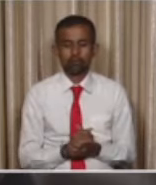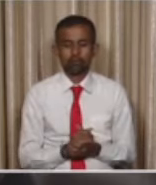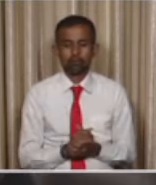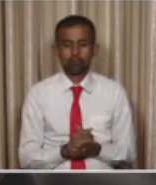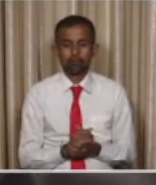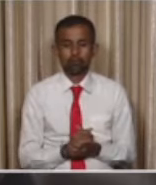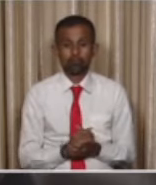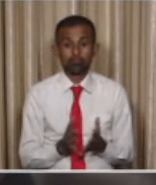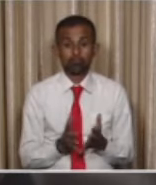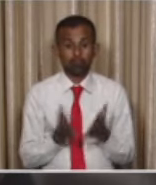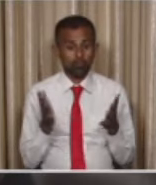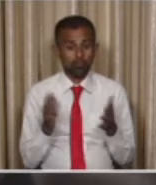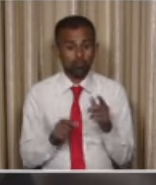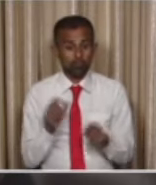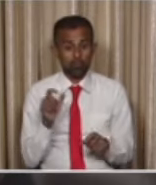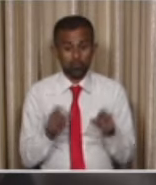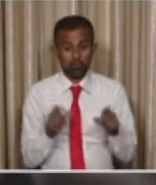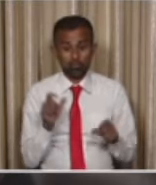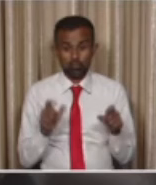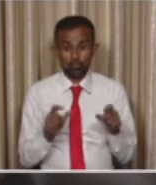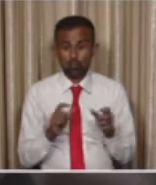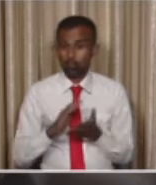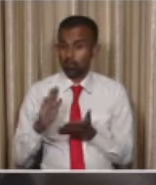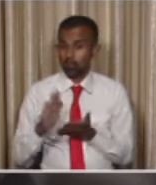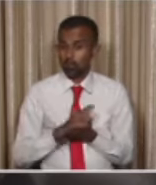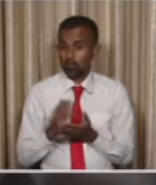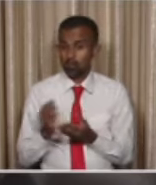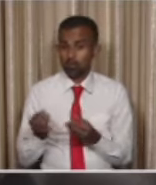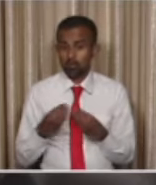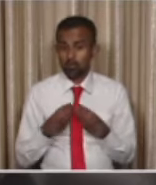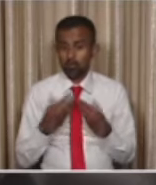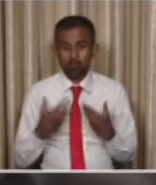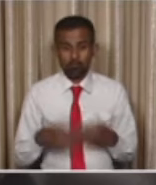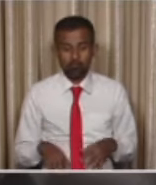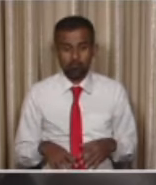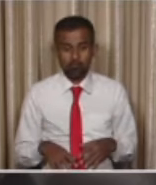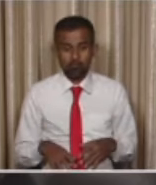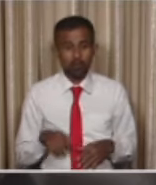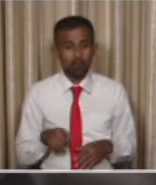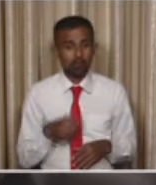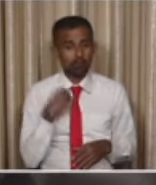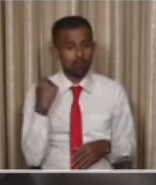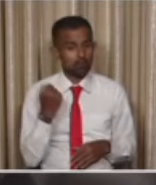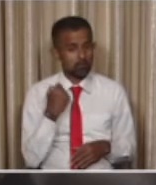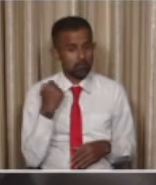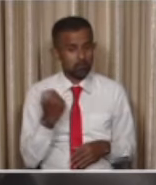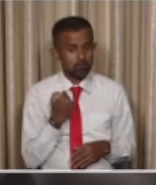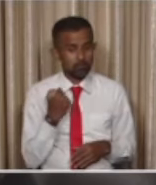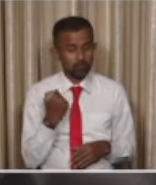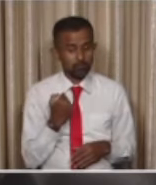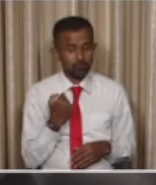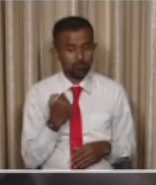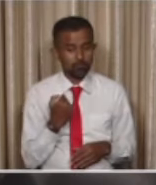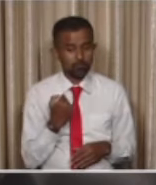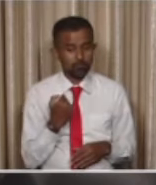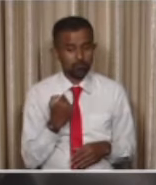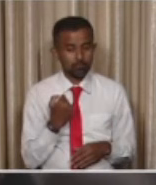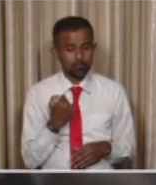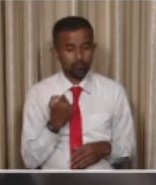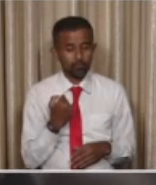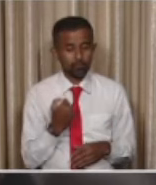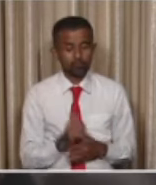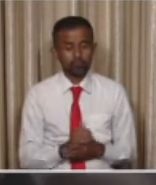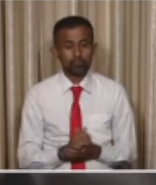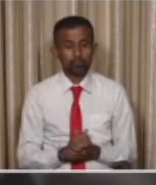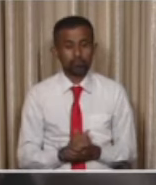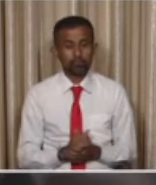of the meeting, before the resolution was passed, those who dissented were asked, they said, no, we don't need a vote, it can be